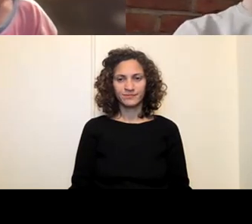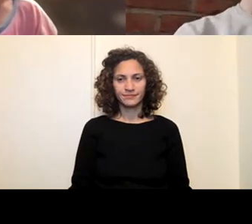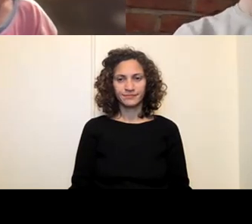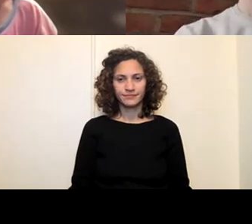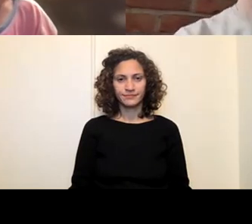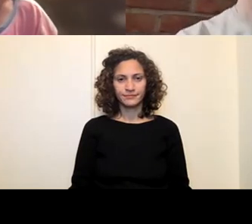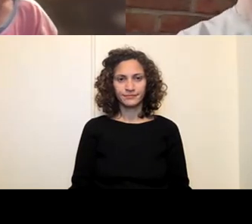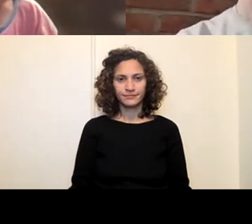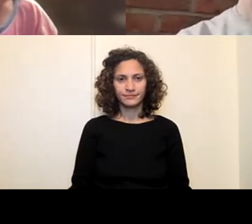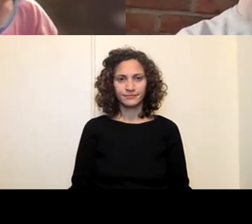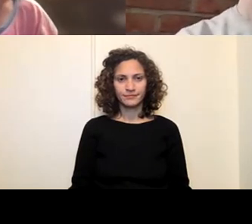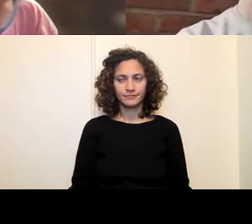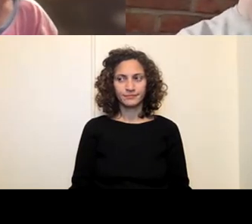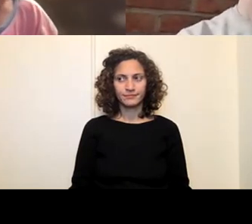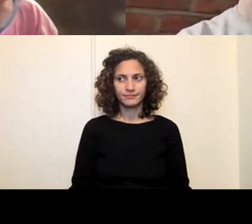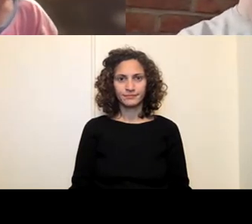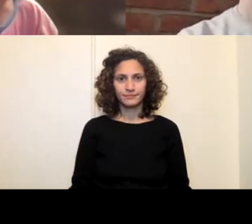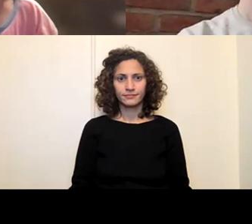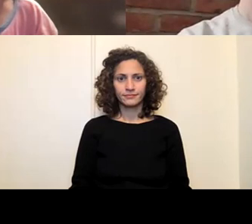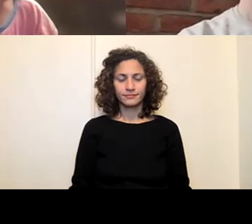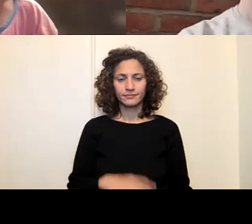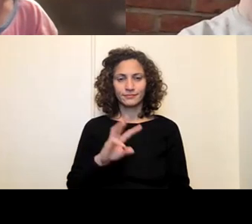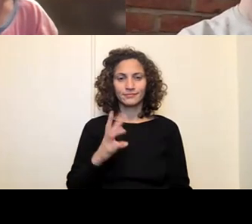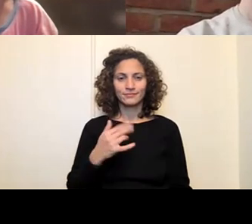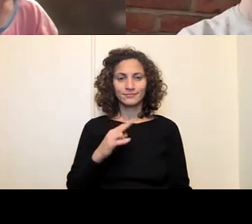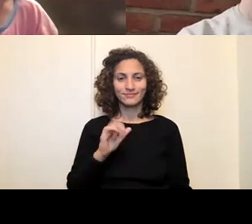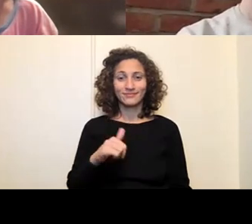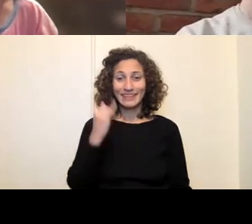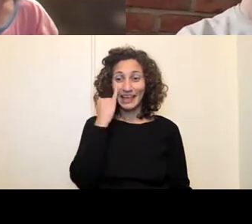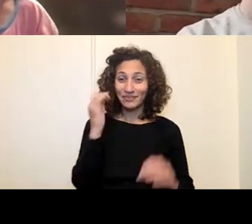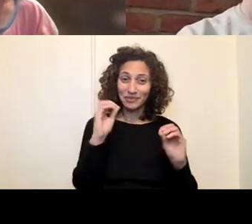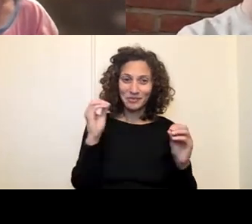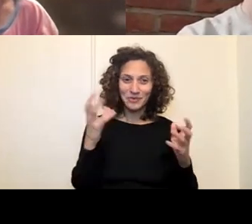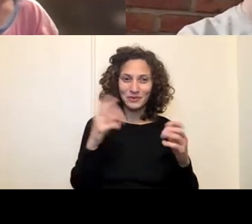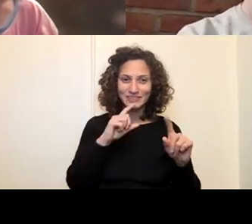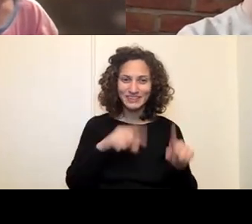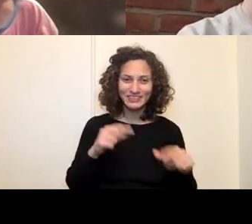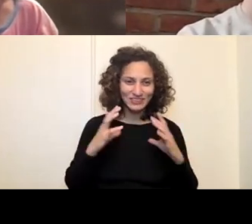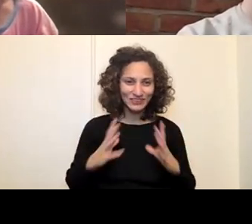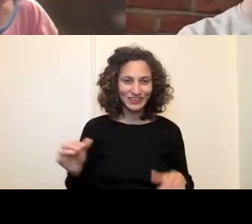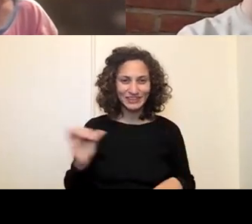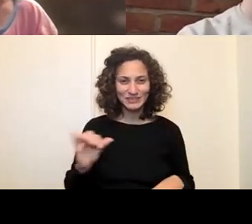It's also okay. It's also okay if no one wants to answer.